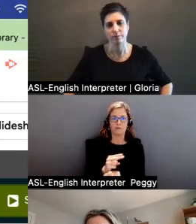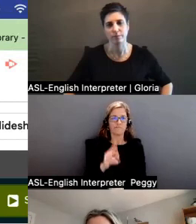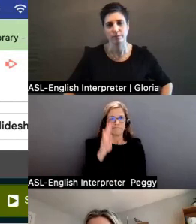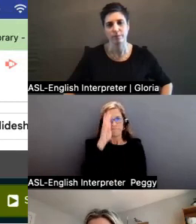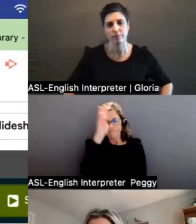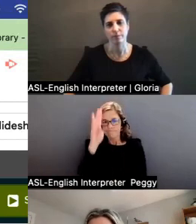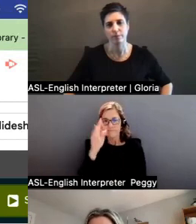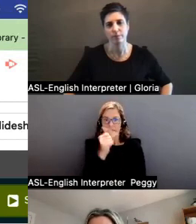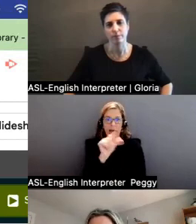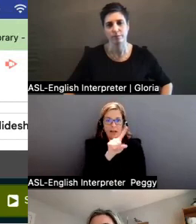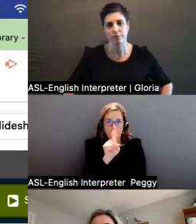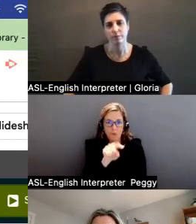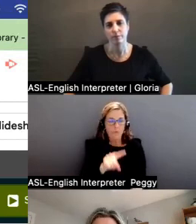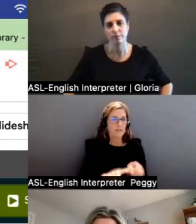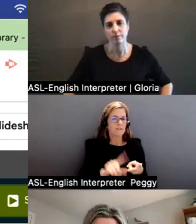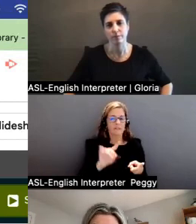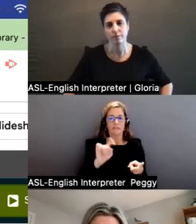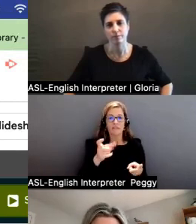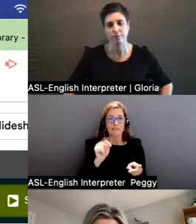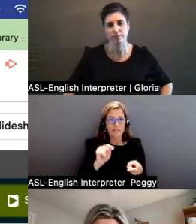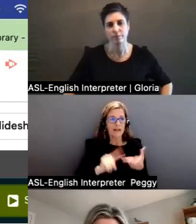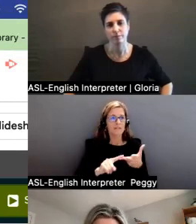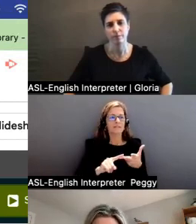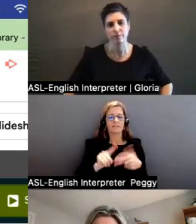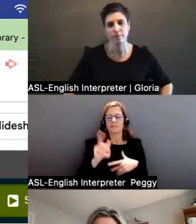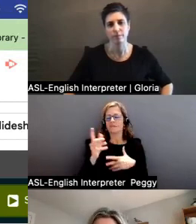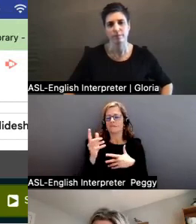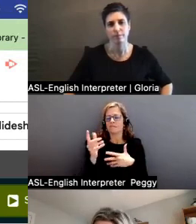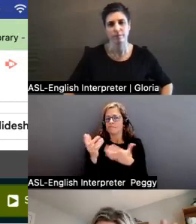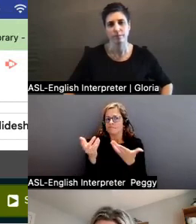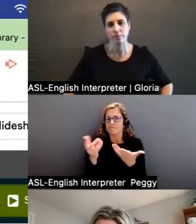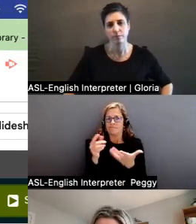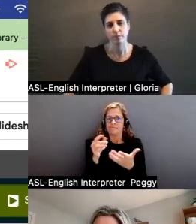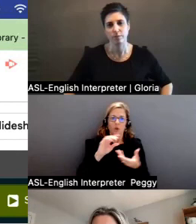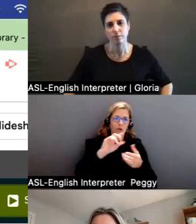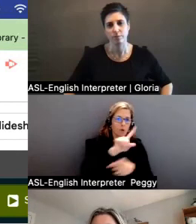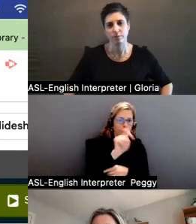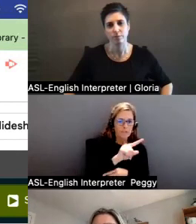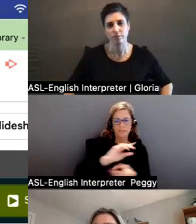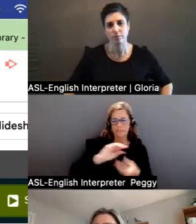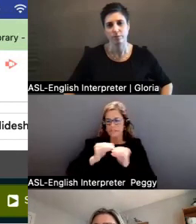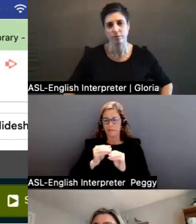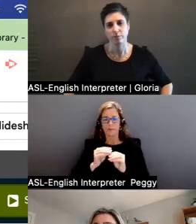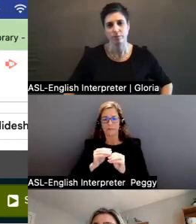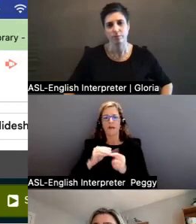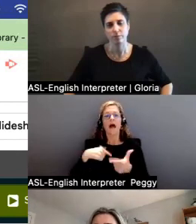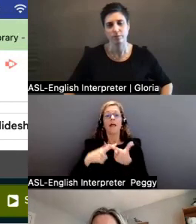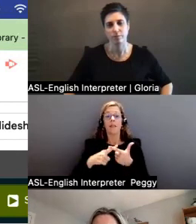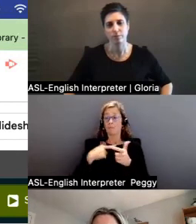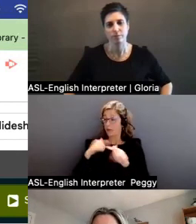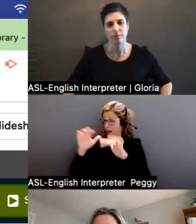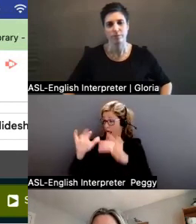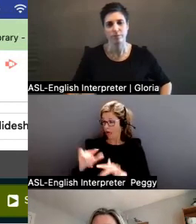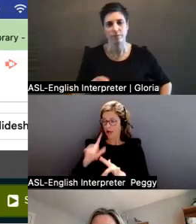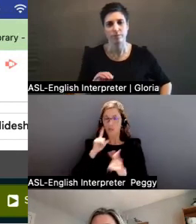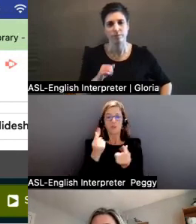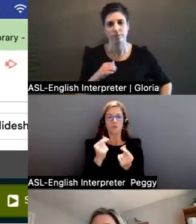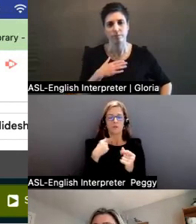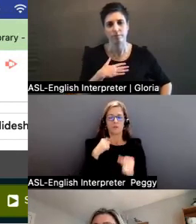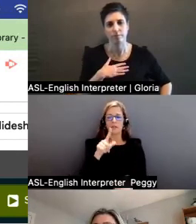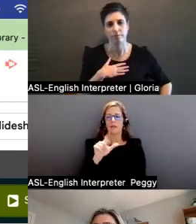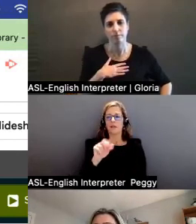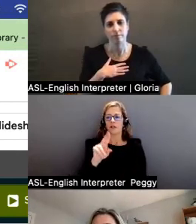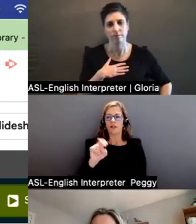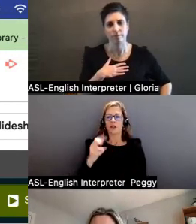choices, numbers, and so on. And then I can launch it. So just to show you very briefly this one, before I launch it, I